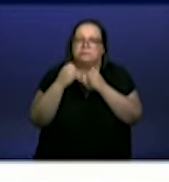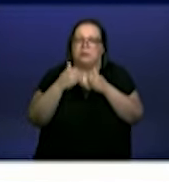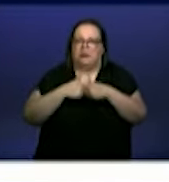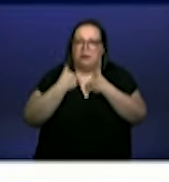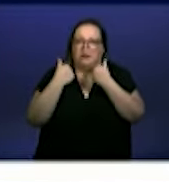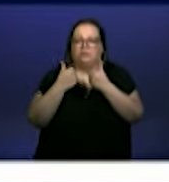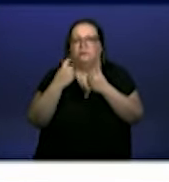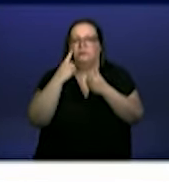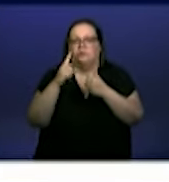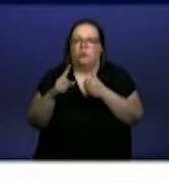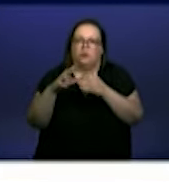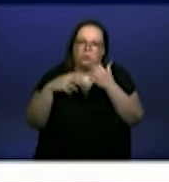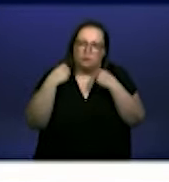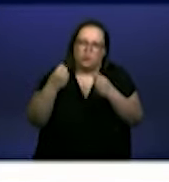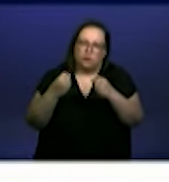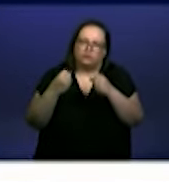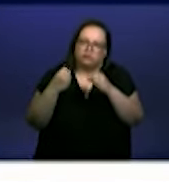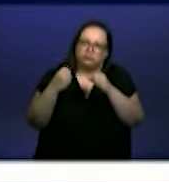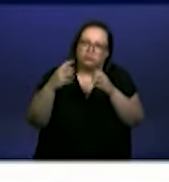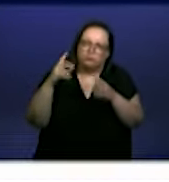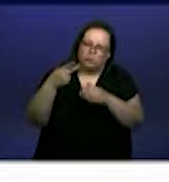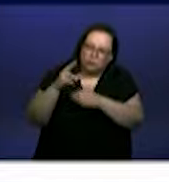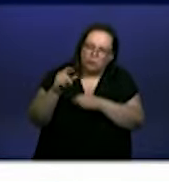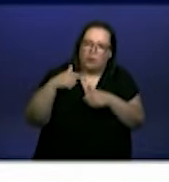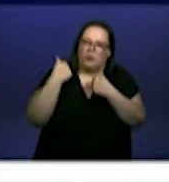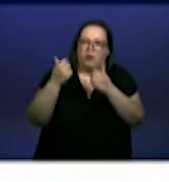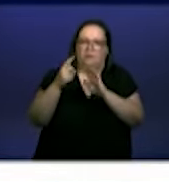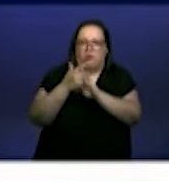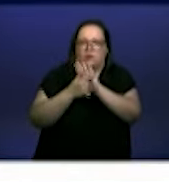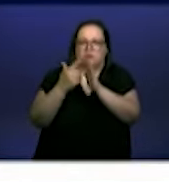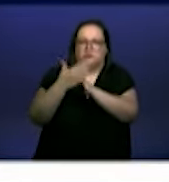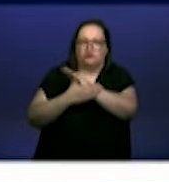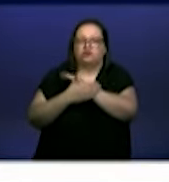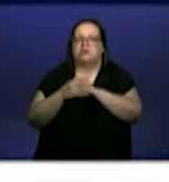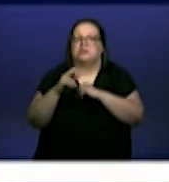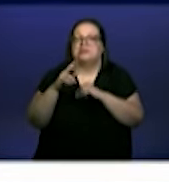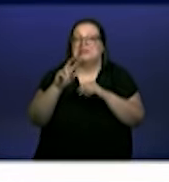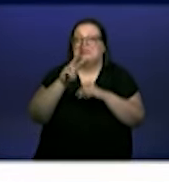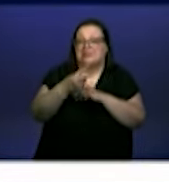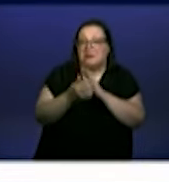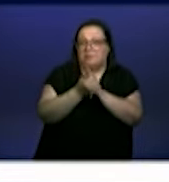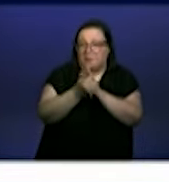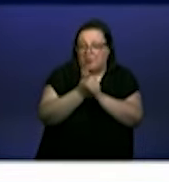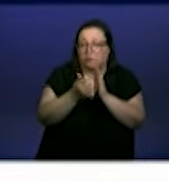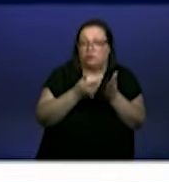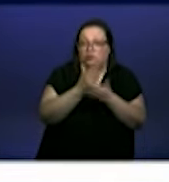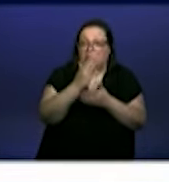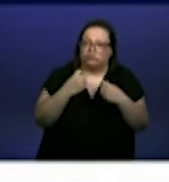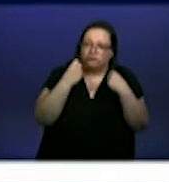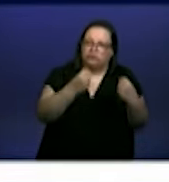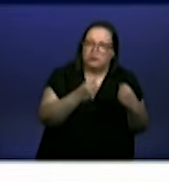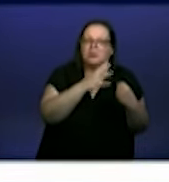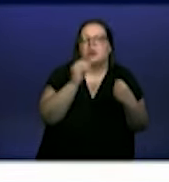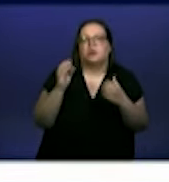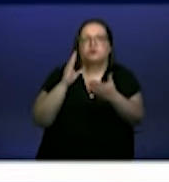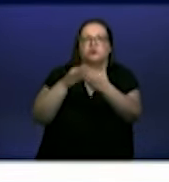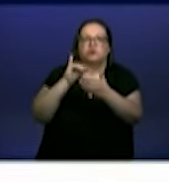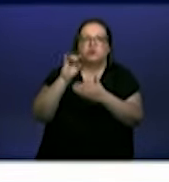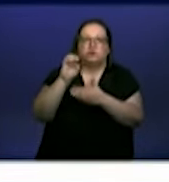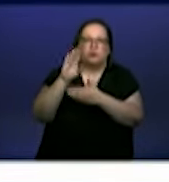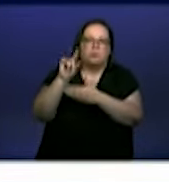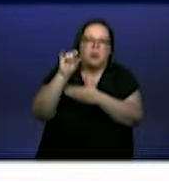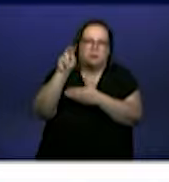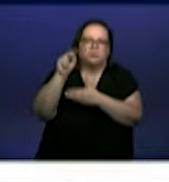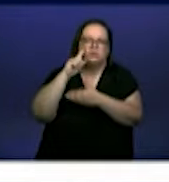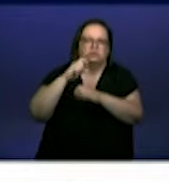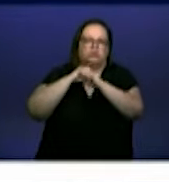strongest pro-life laws in the country, strengthened Second Amendment rights, and even sued Joe Biden to protect Utah's energy